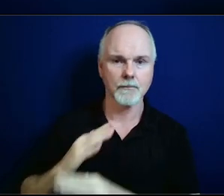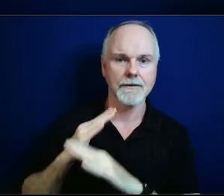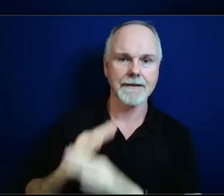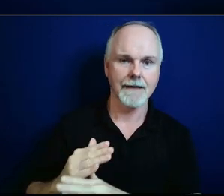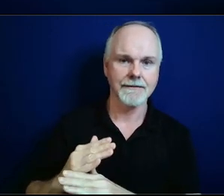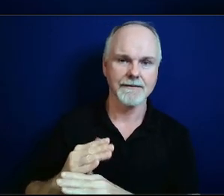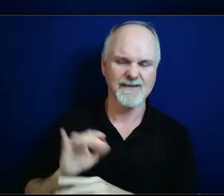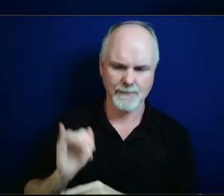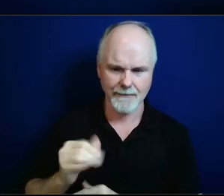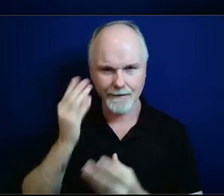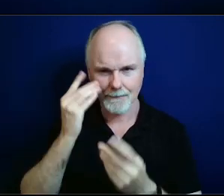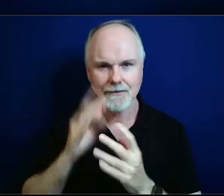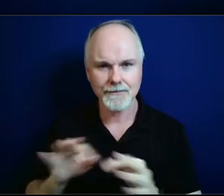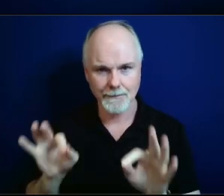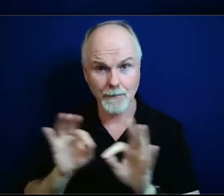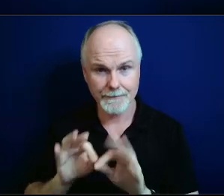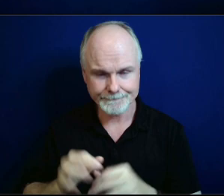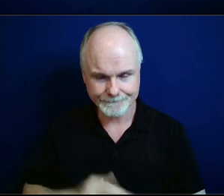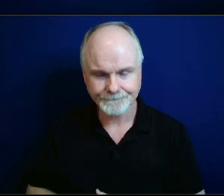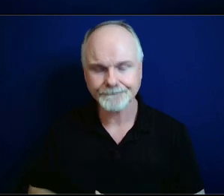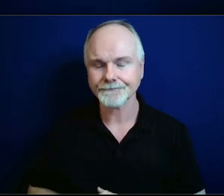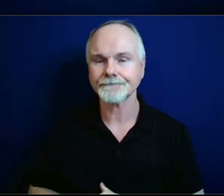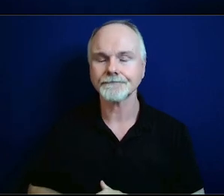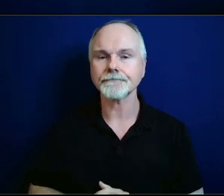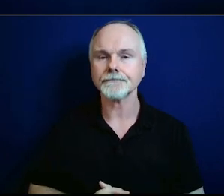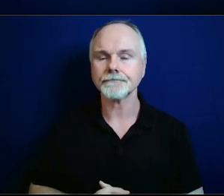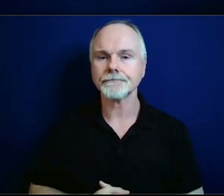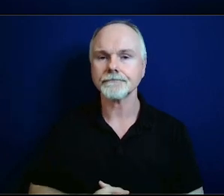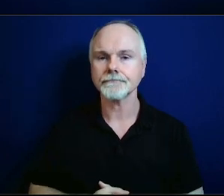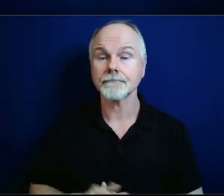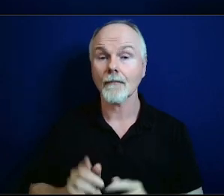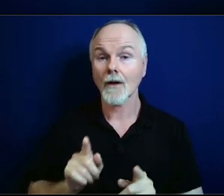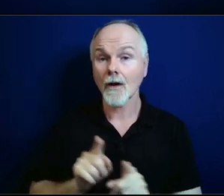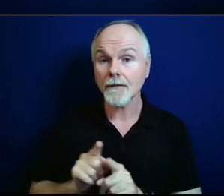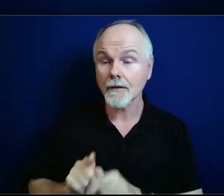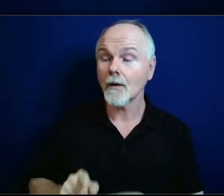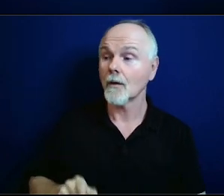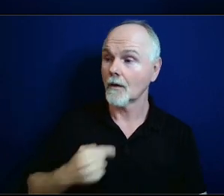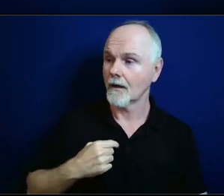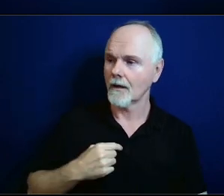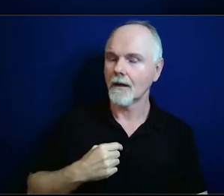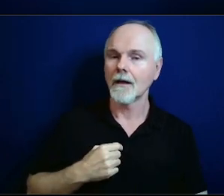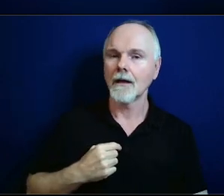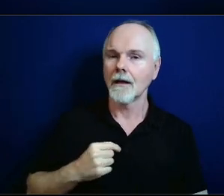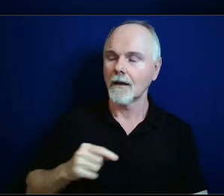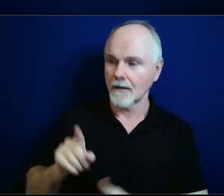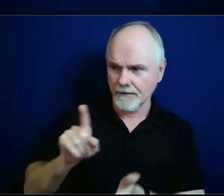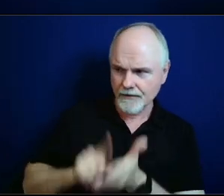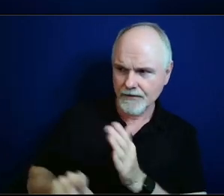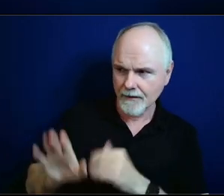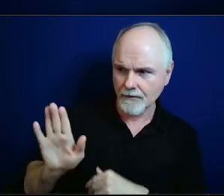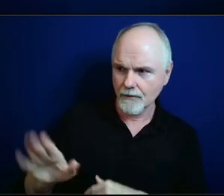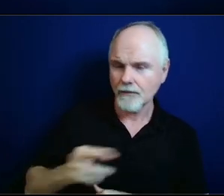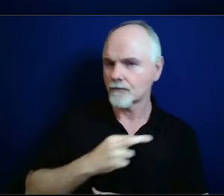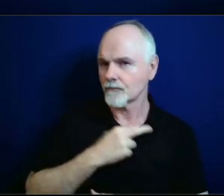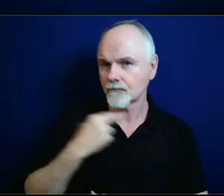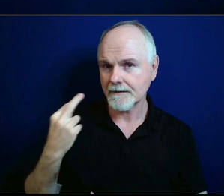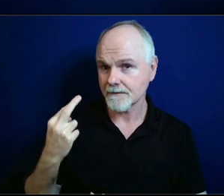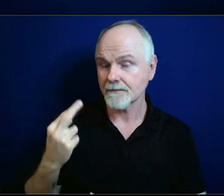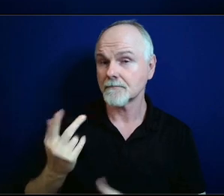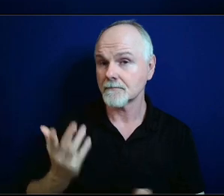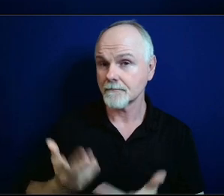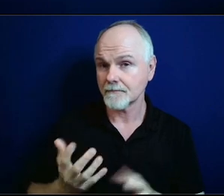Additionally, I discussed her sexual history to assess the risk of sexually transmitted infections.